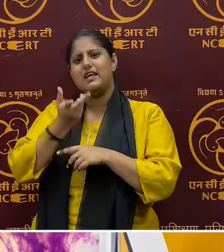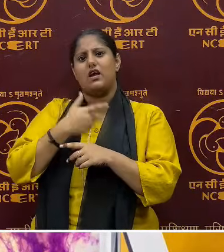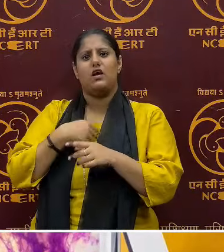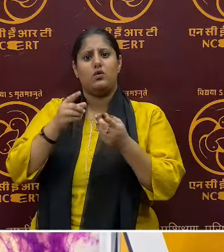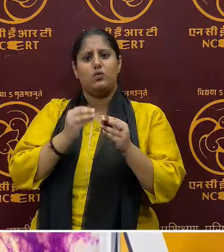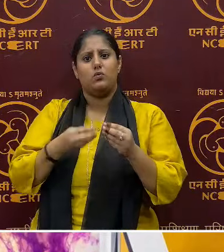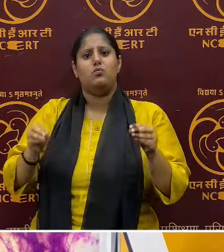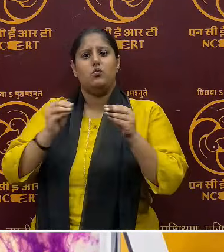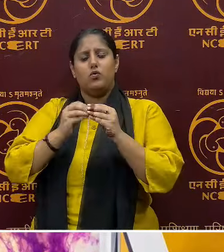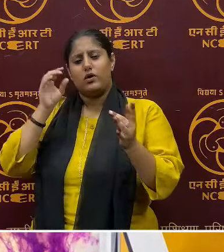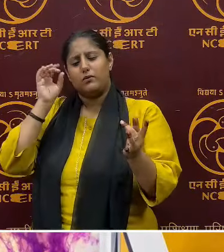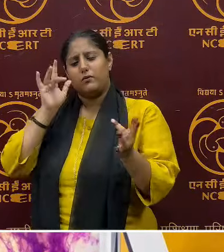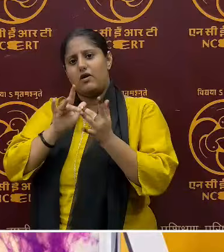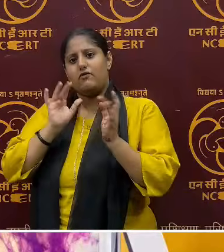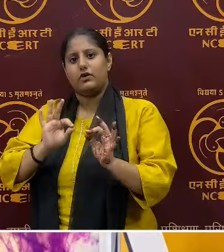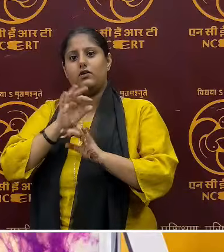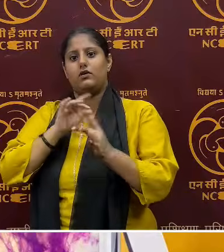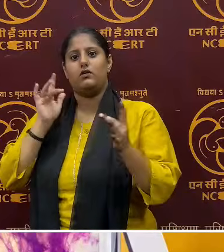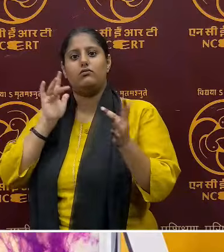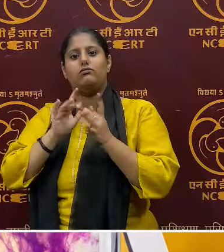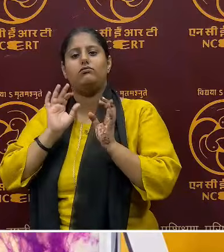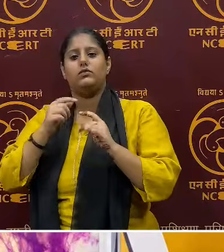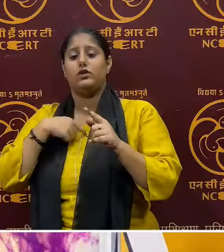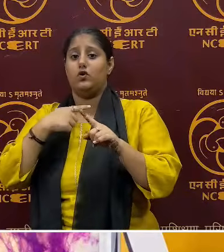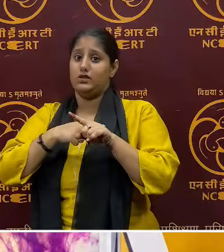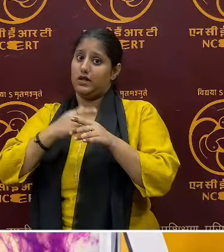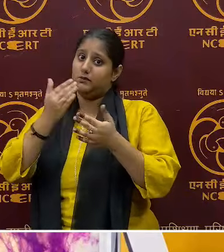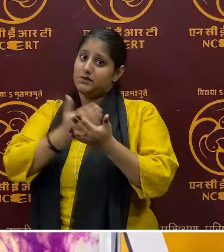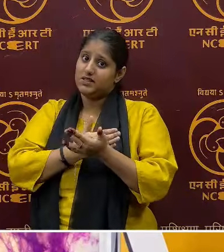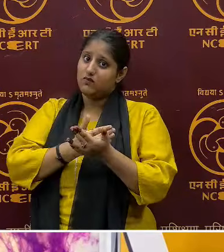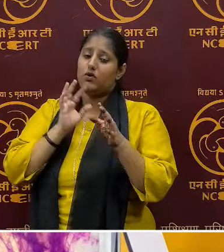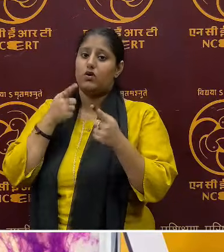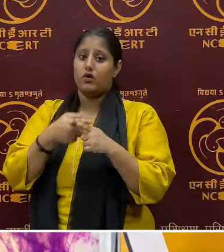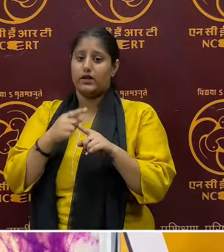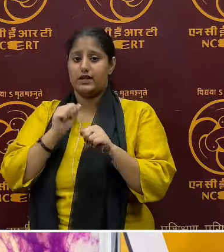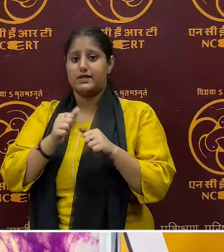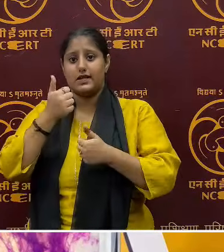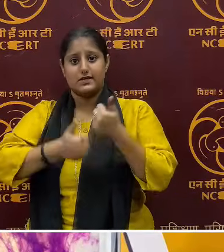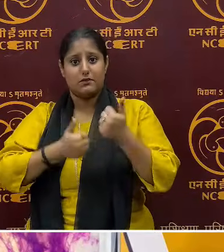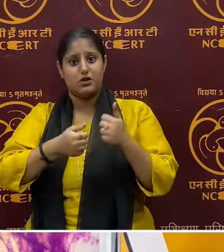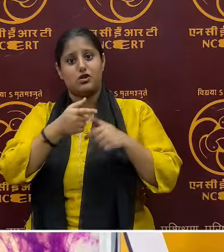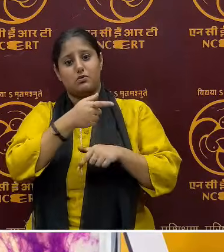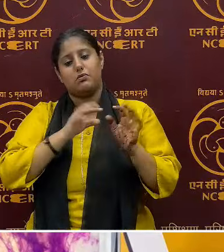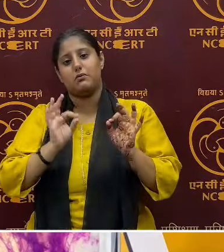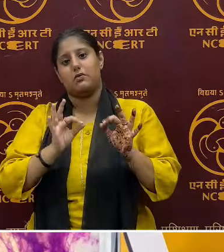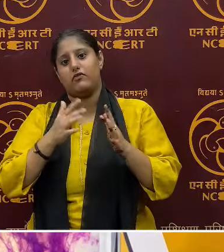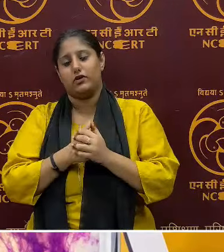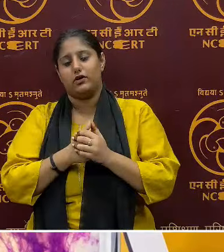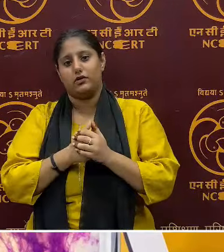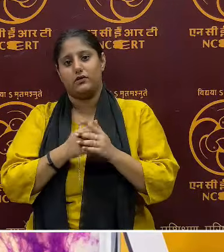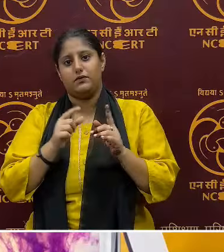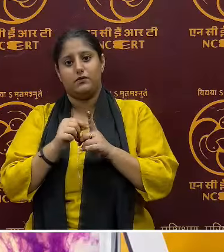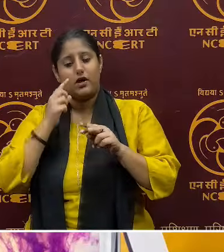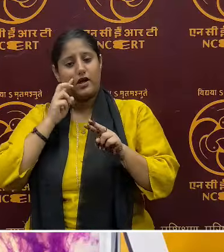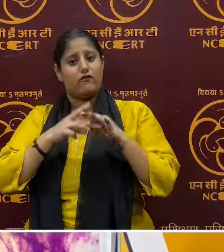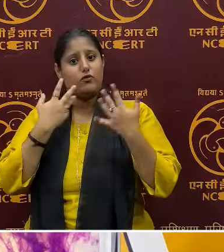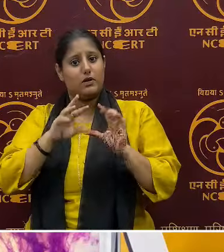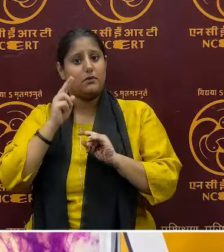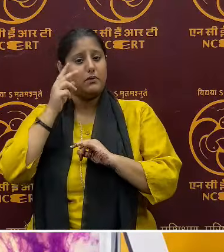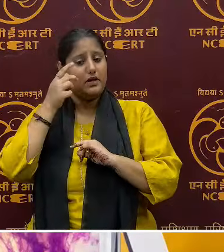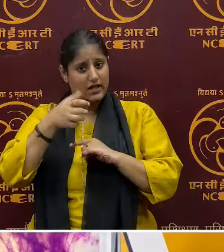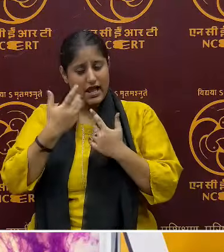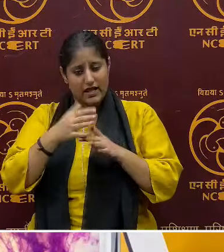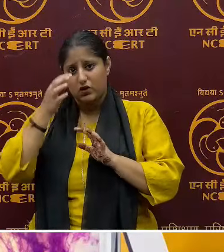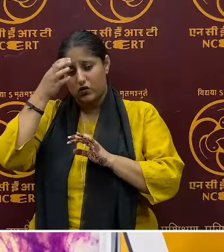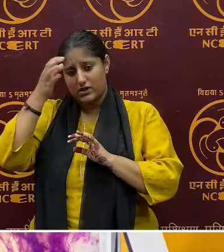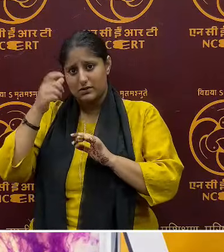more accuracy and more speedily. Yes, so you'll save time and of course in examinations you will perform well. So if you have any problem in any concept,